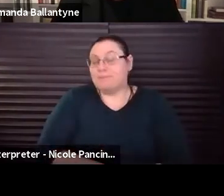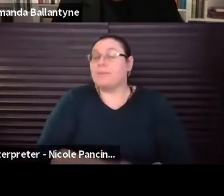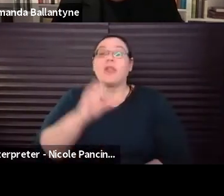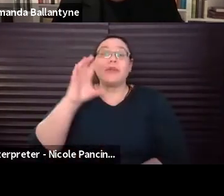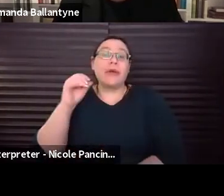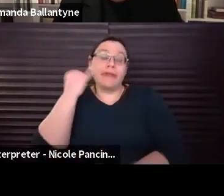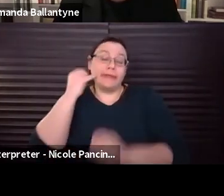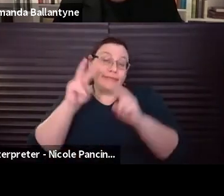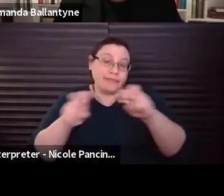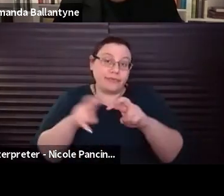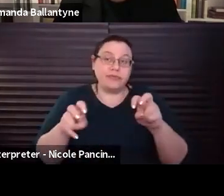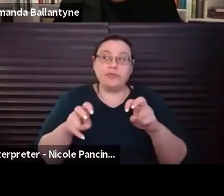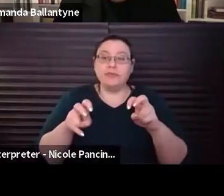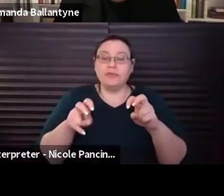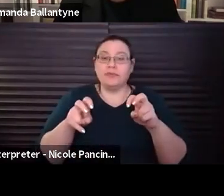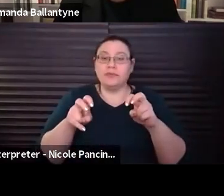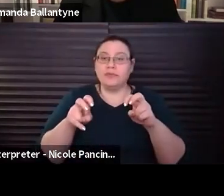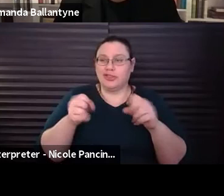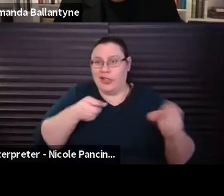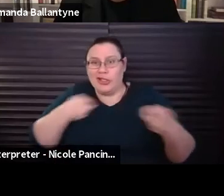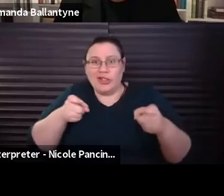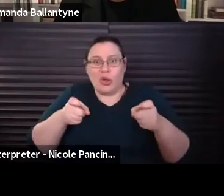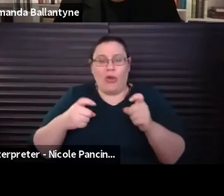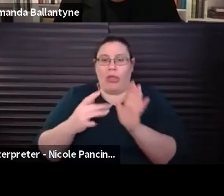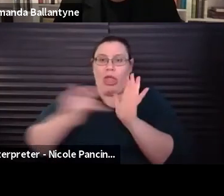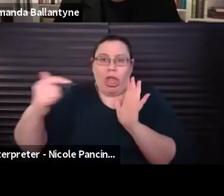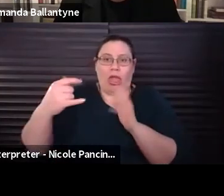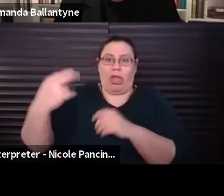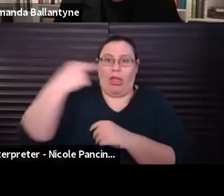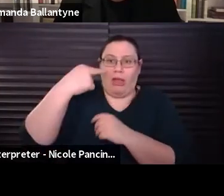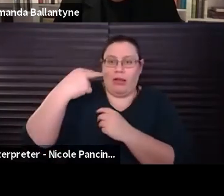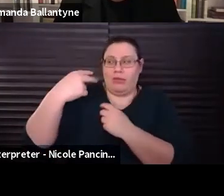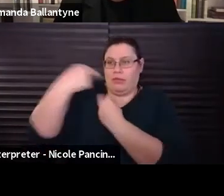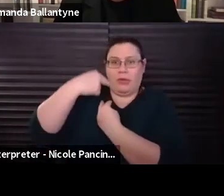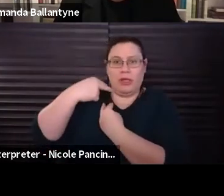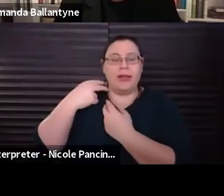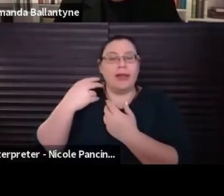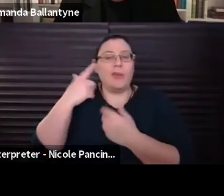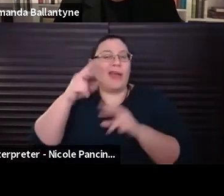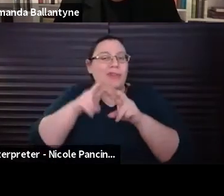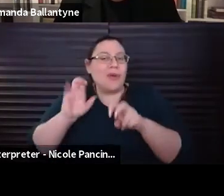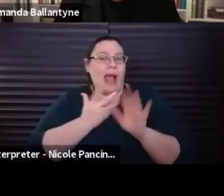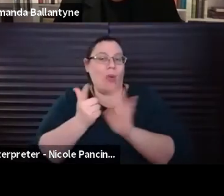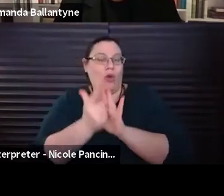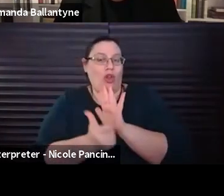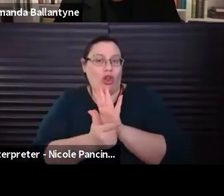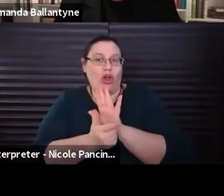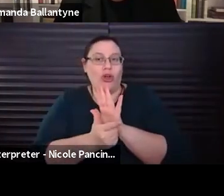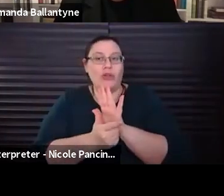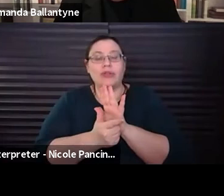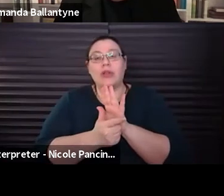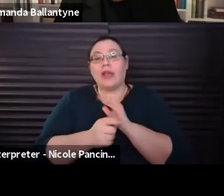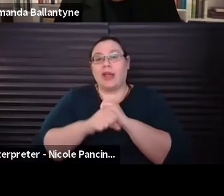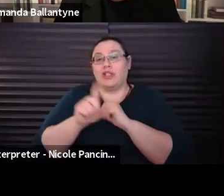at, reining in some of the abuses of surveillance and monitoring, we also need to be looking at our laws in which, protect or